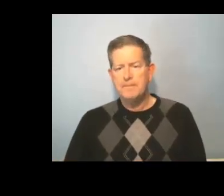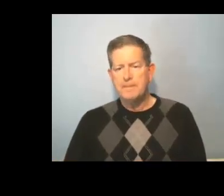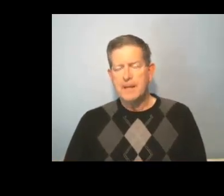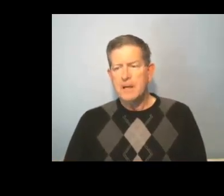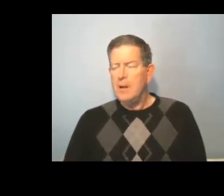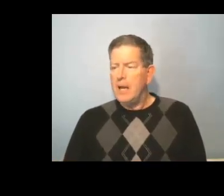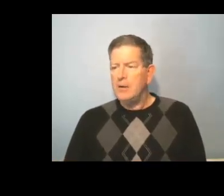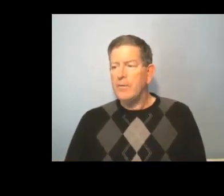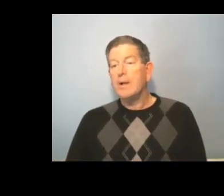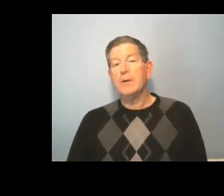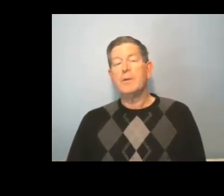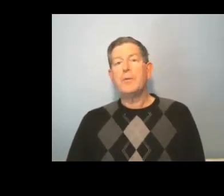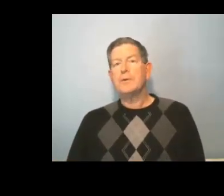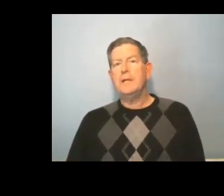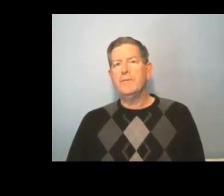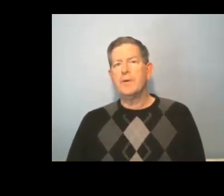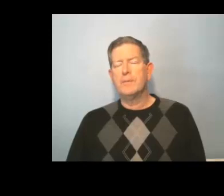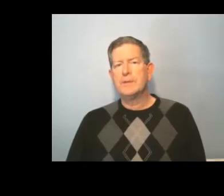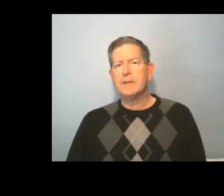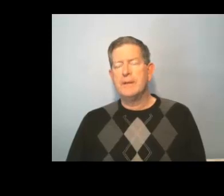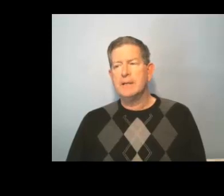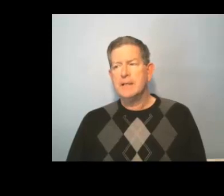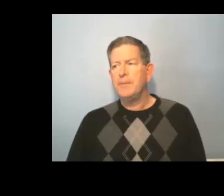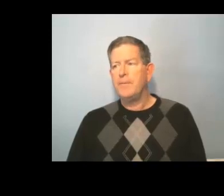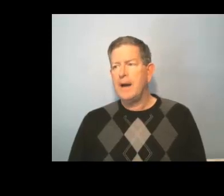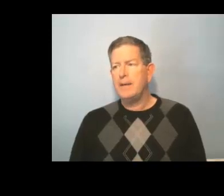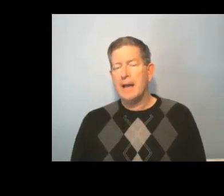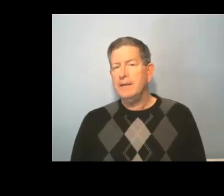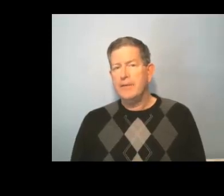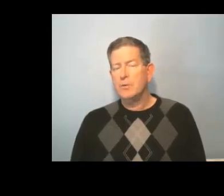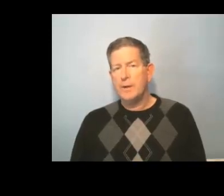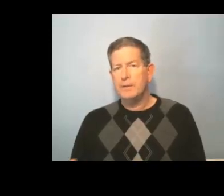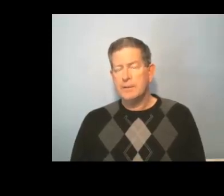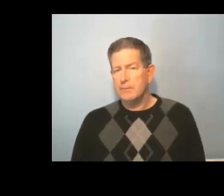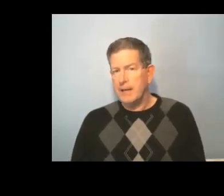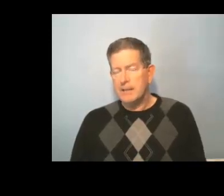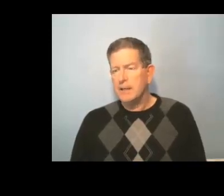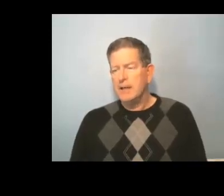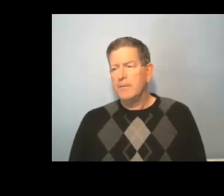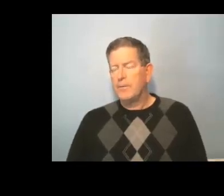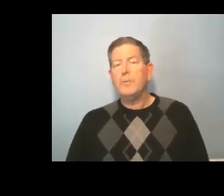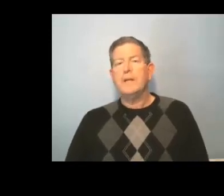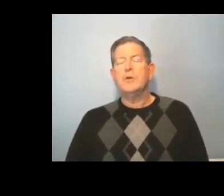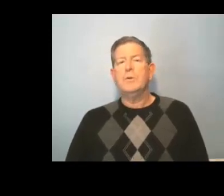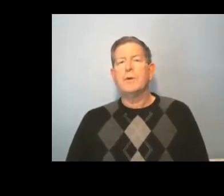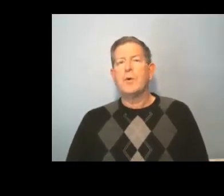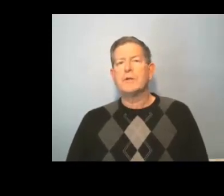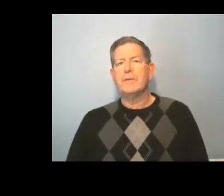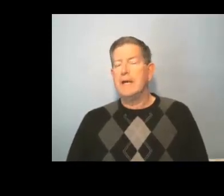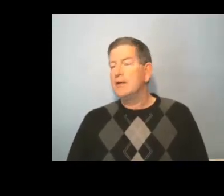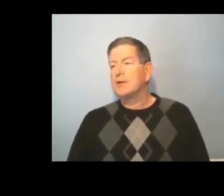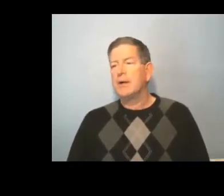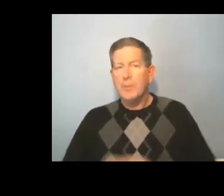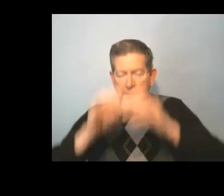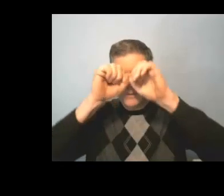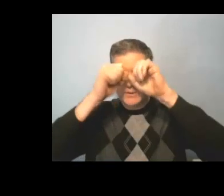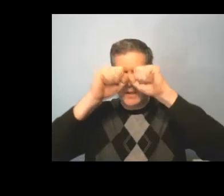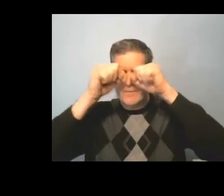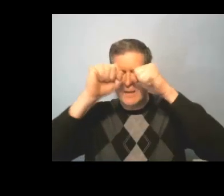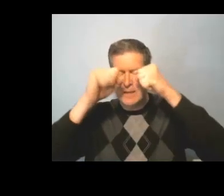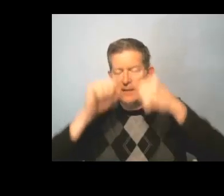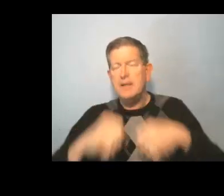routine, and you've already learned the 13 verbs that typify activities one might frequently do in the course of a day, starting